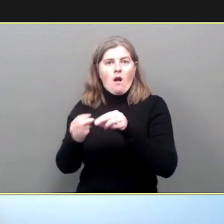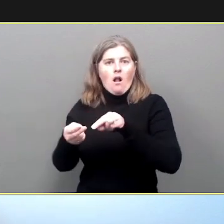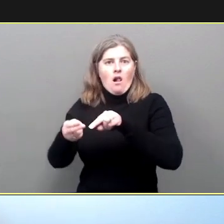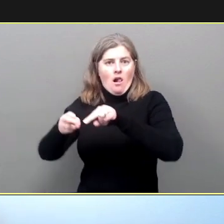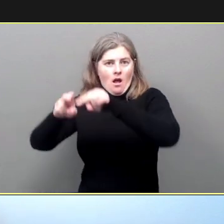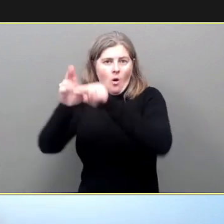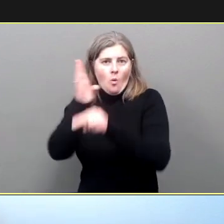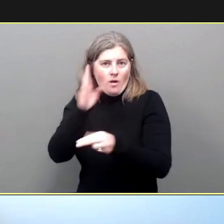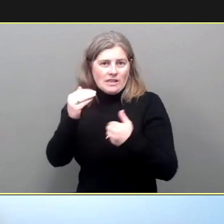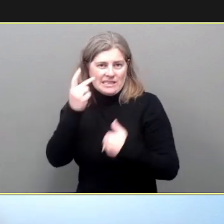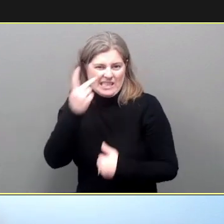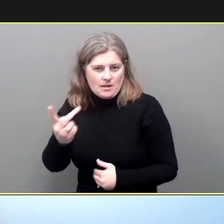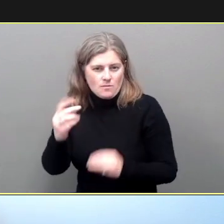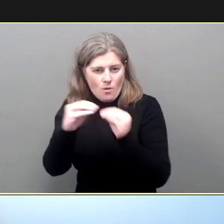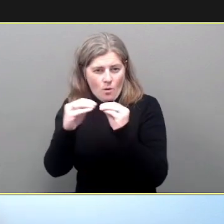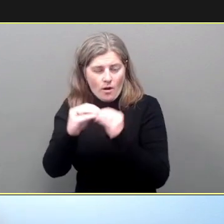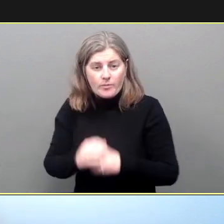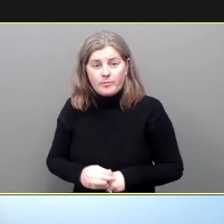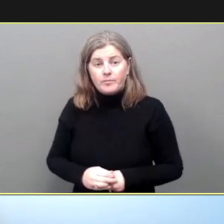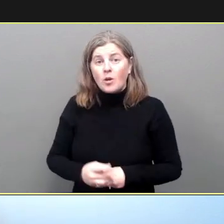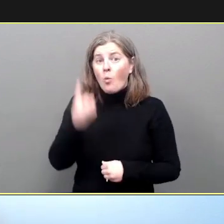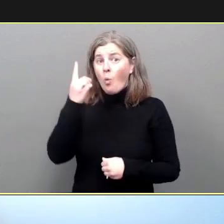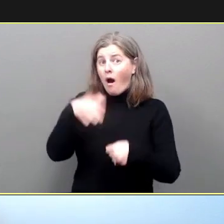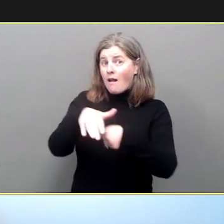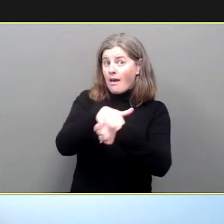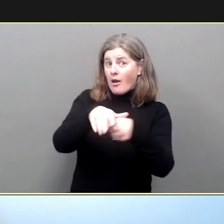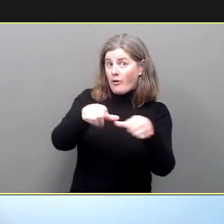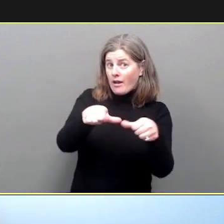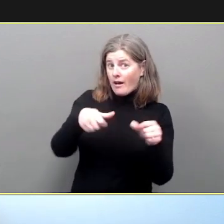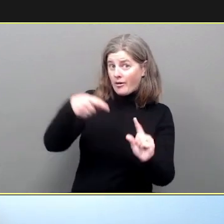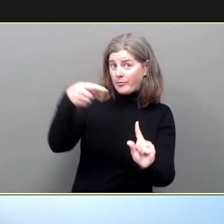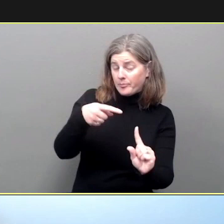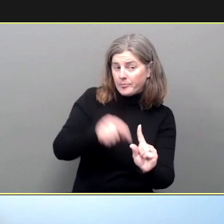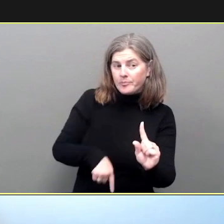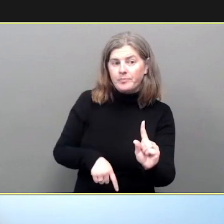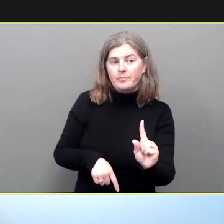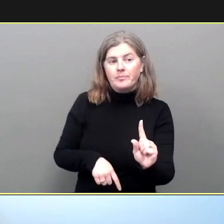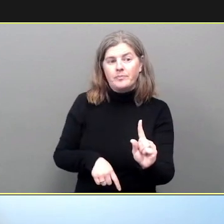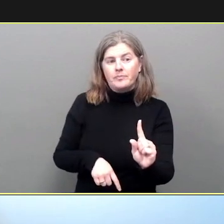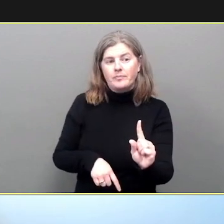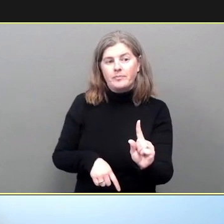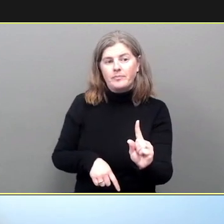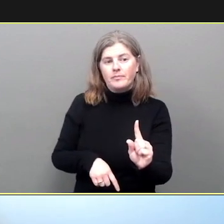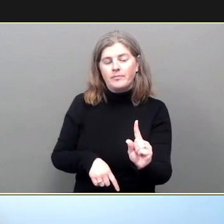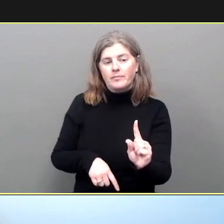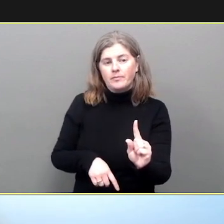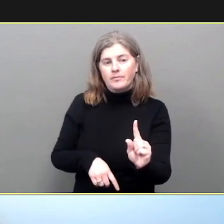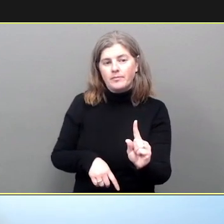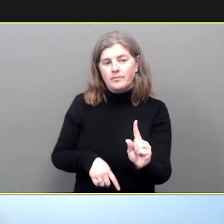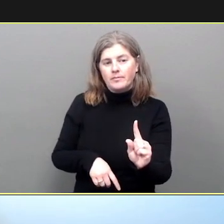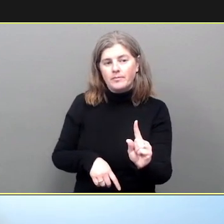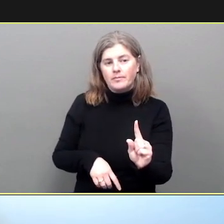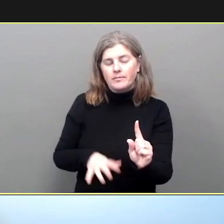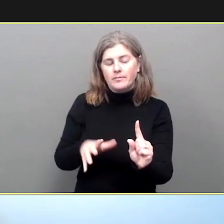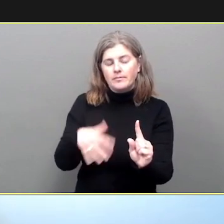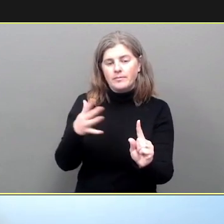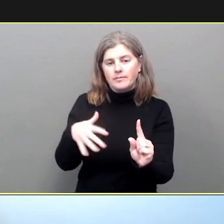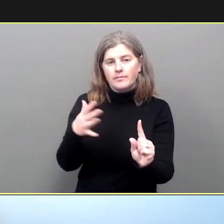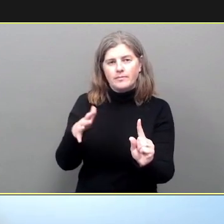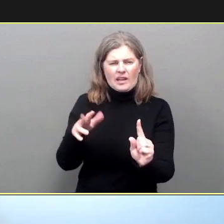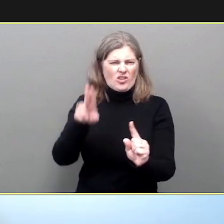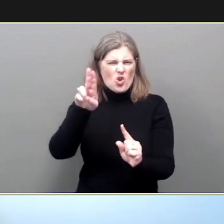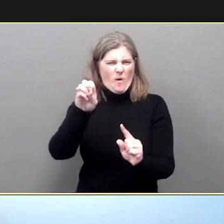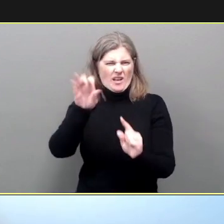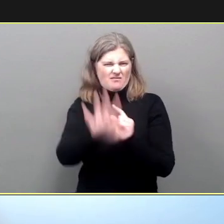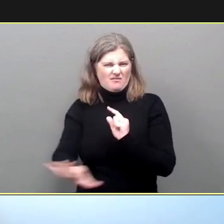rise. One region in particular I want to mention, in the region of the United